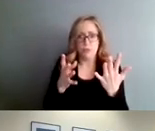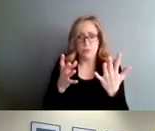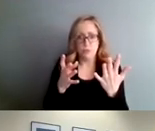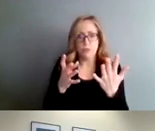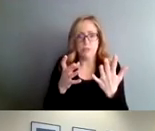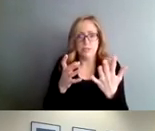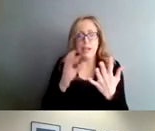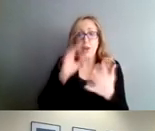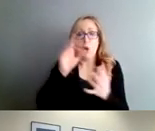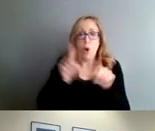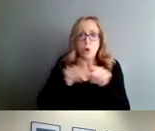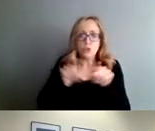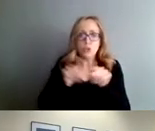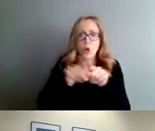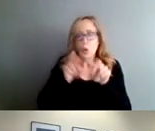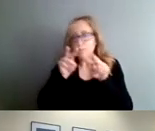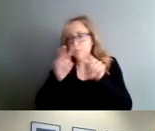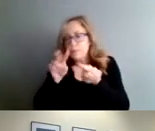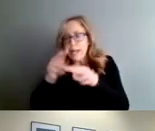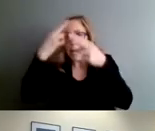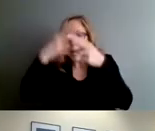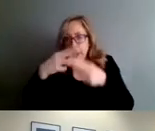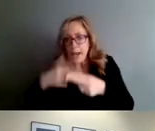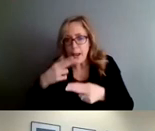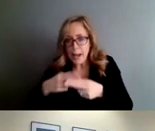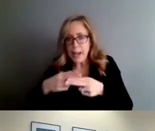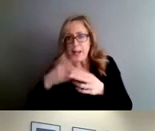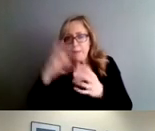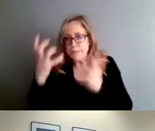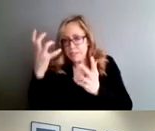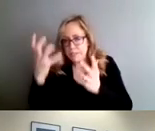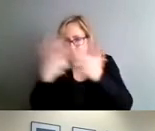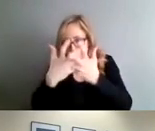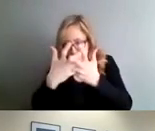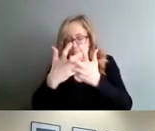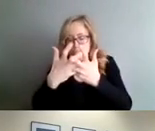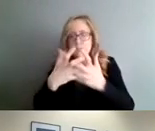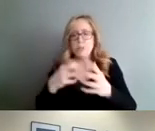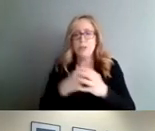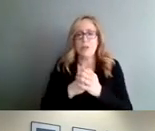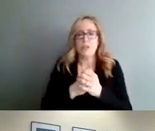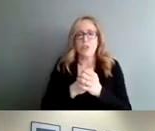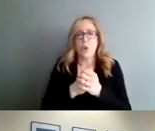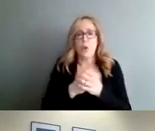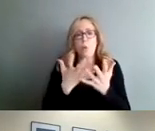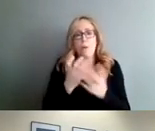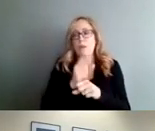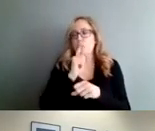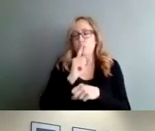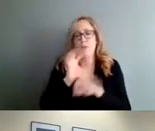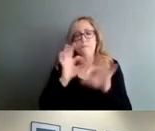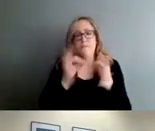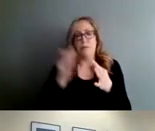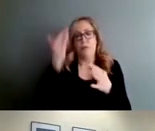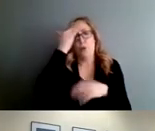class rosters as needed. And we certainly want to make sure that our families are aware of all of the parameters that are